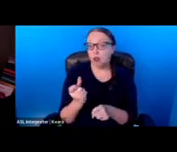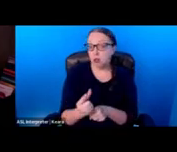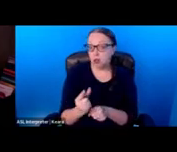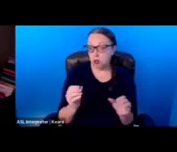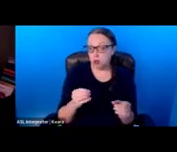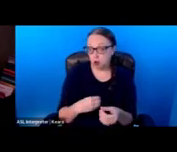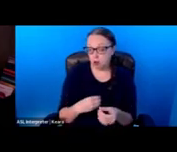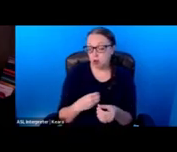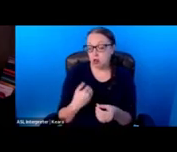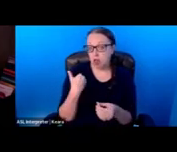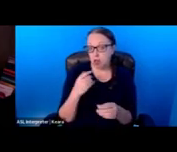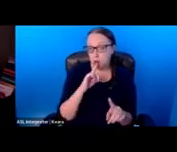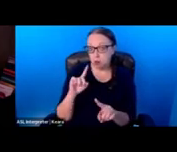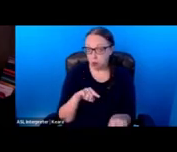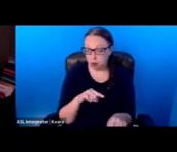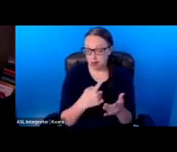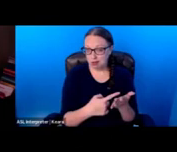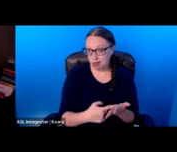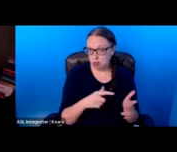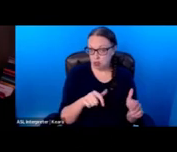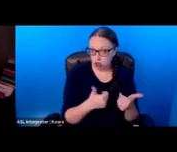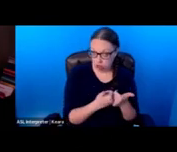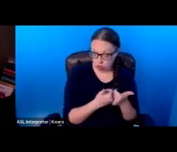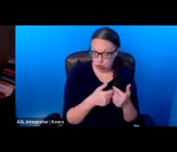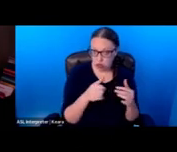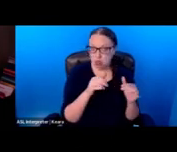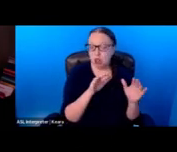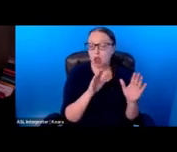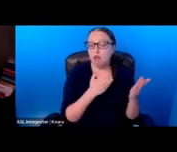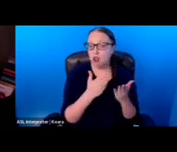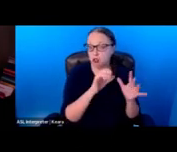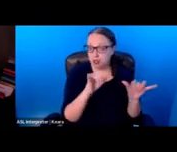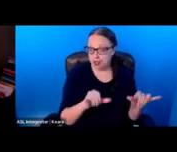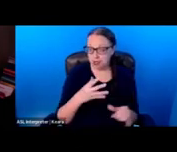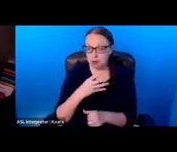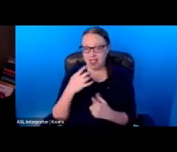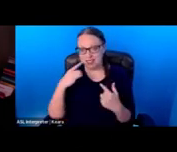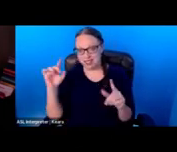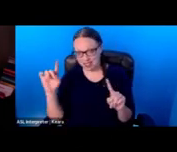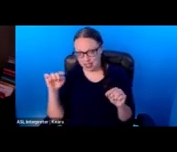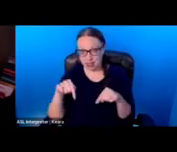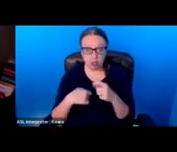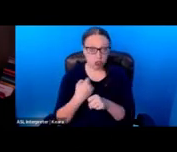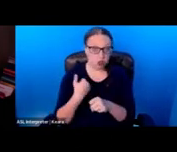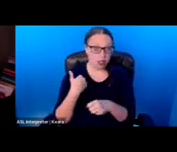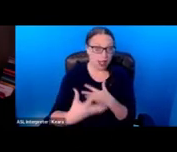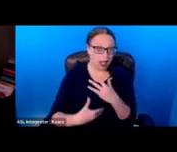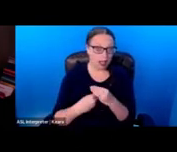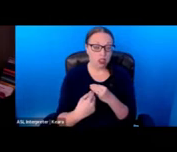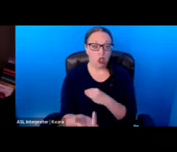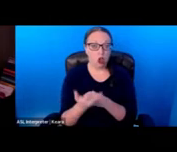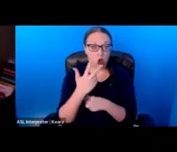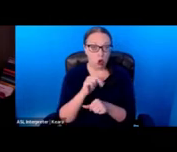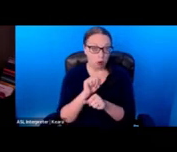of the service system along with the successes. This year they added their third employee. So they now have 3 people in